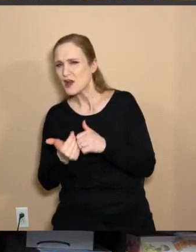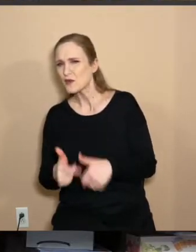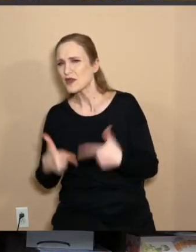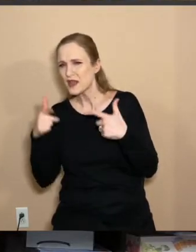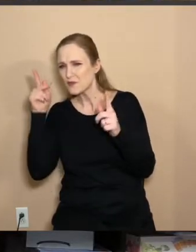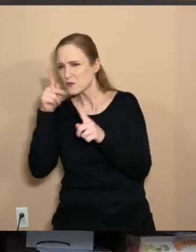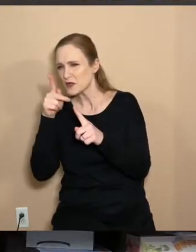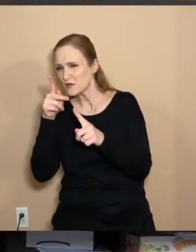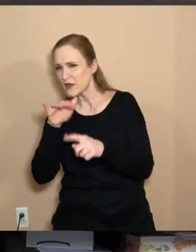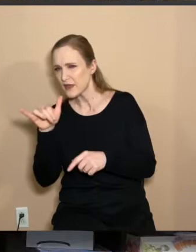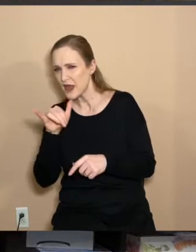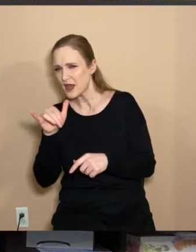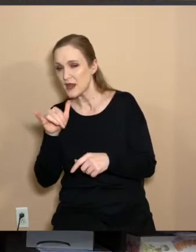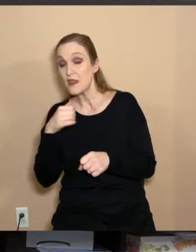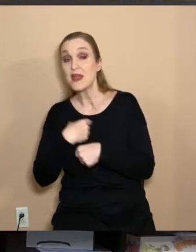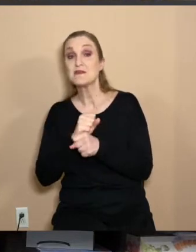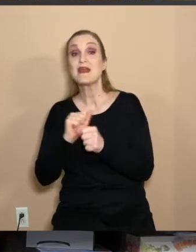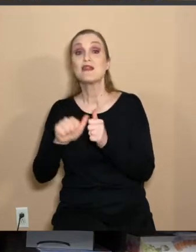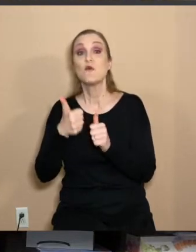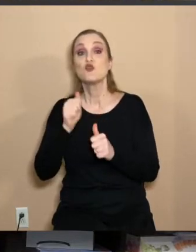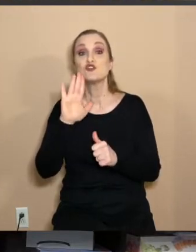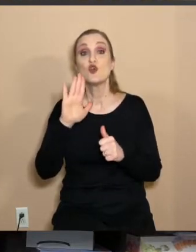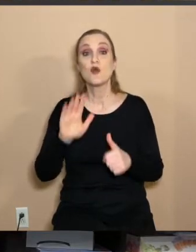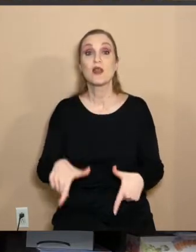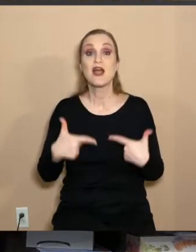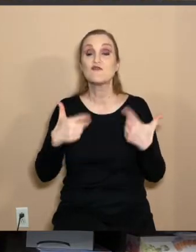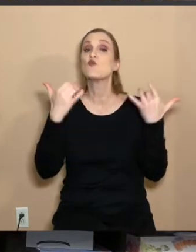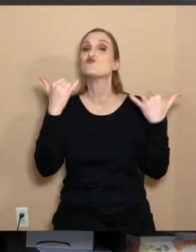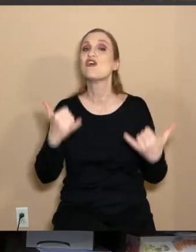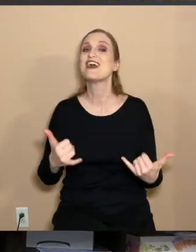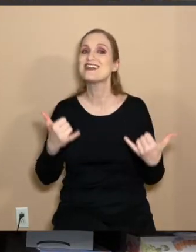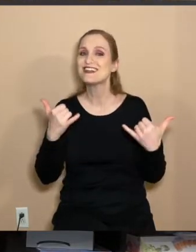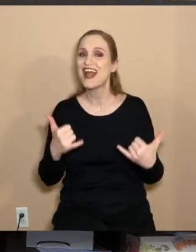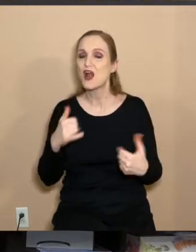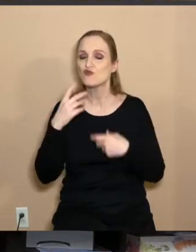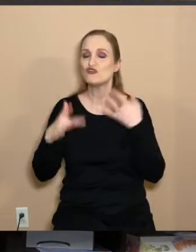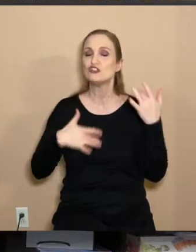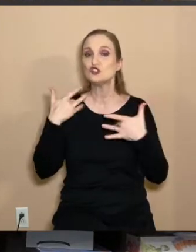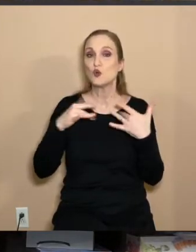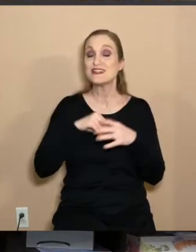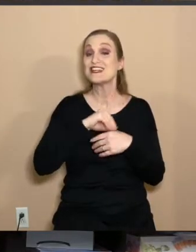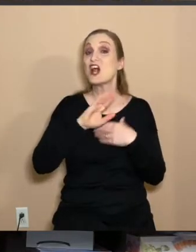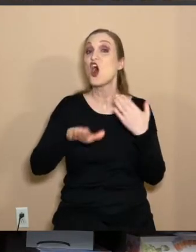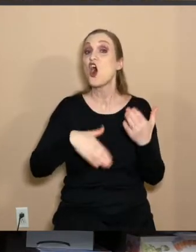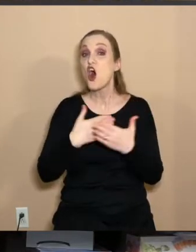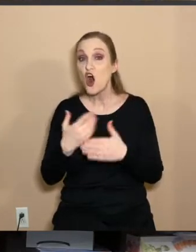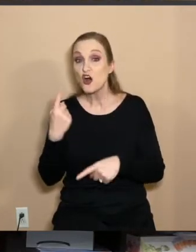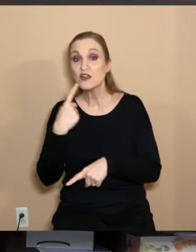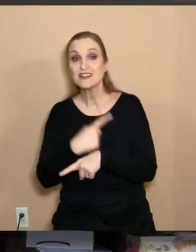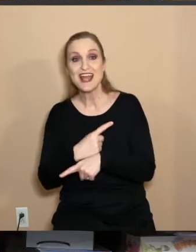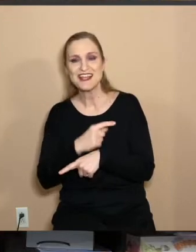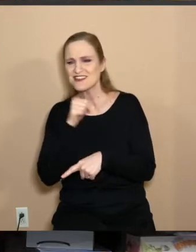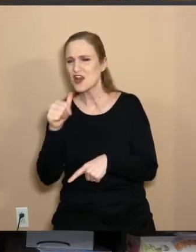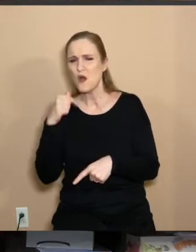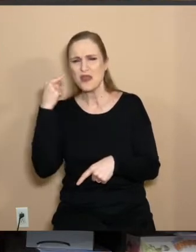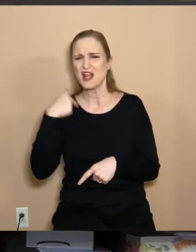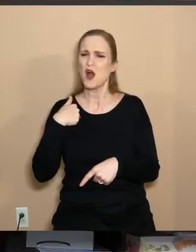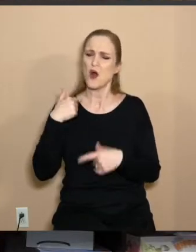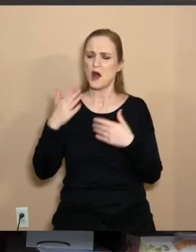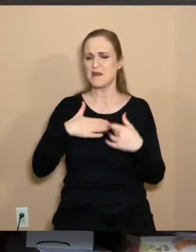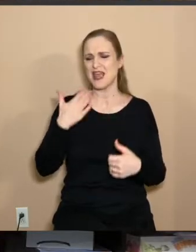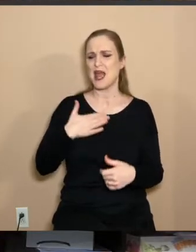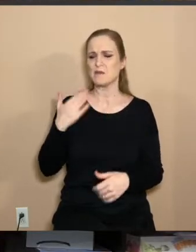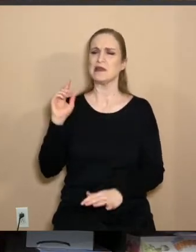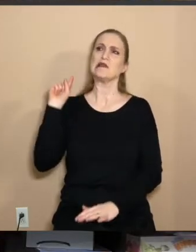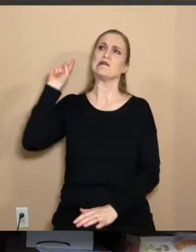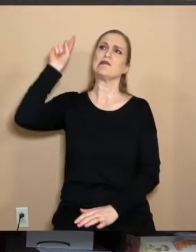view of that? And that's make the most of your life right now. Rejoice in all the days that you are alive instead of looking to the future and saying,